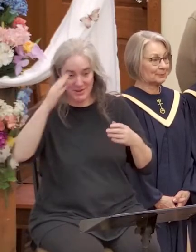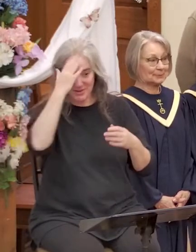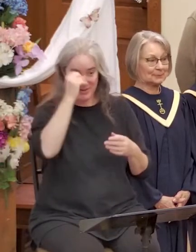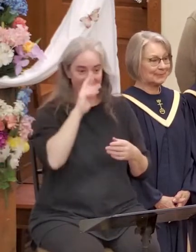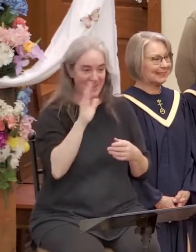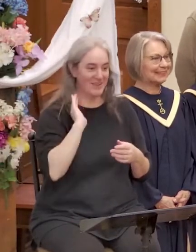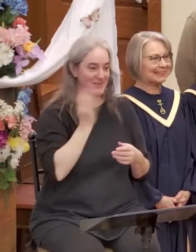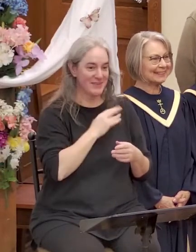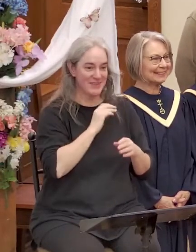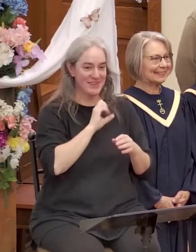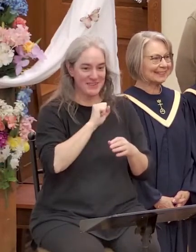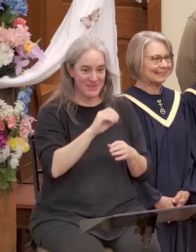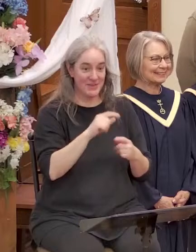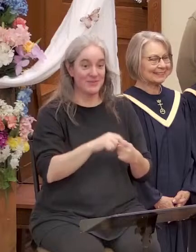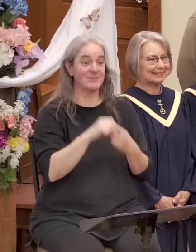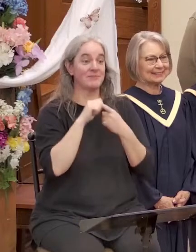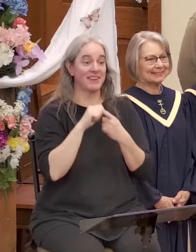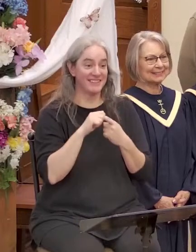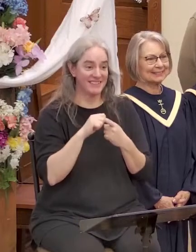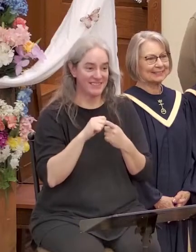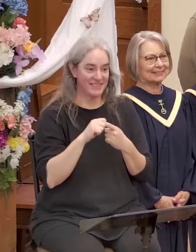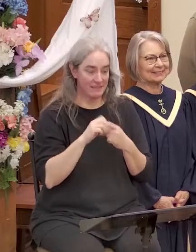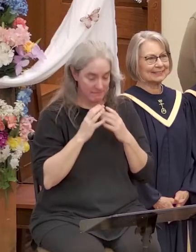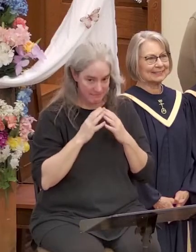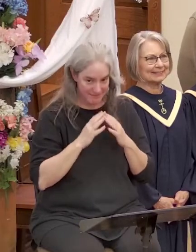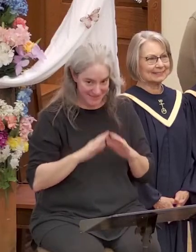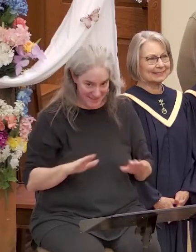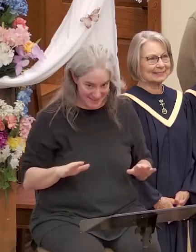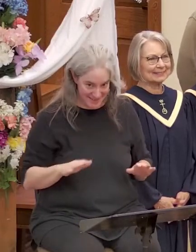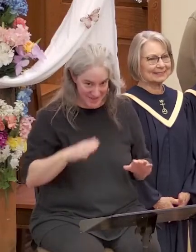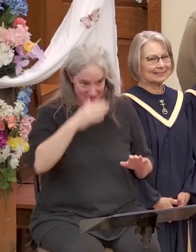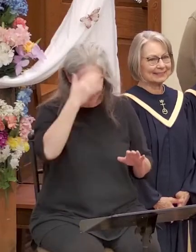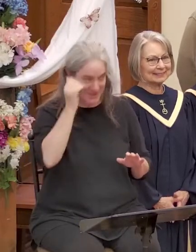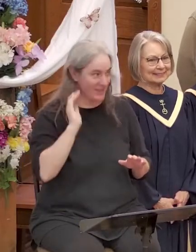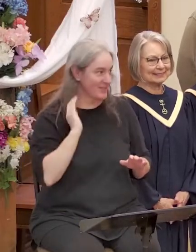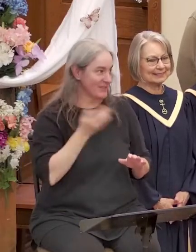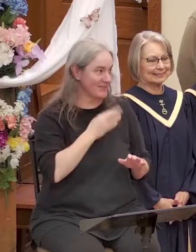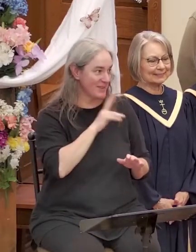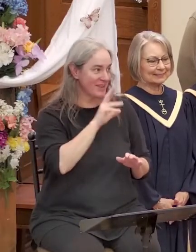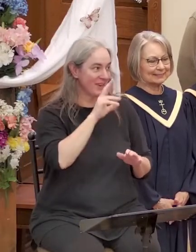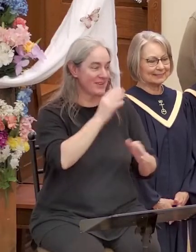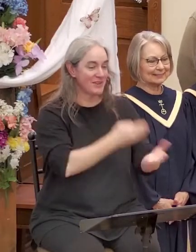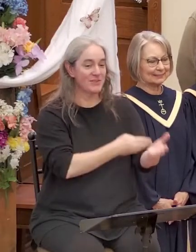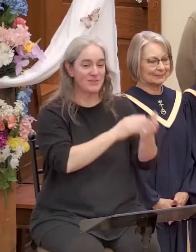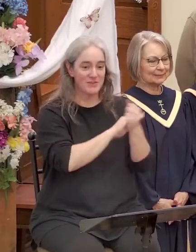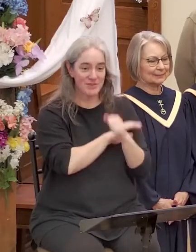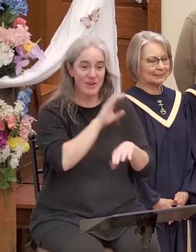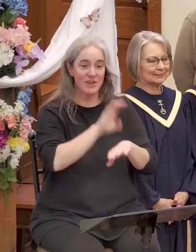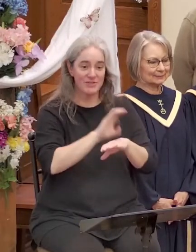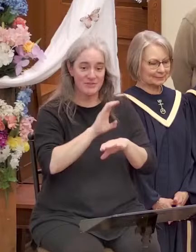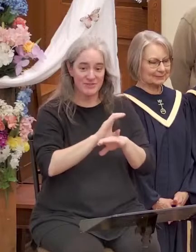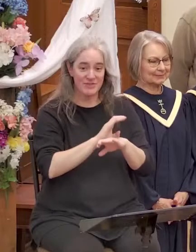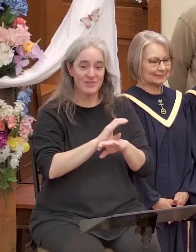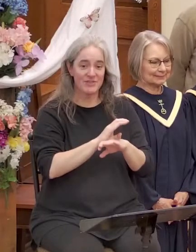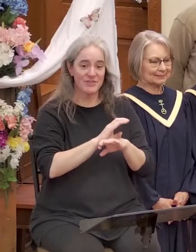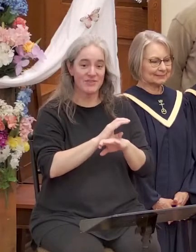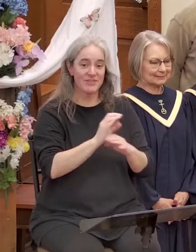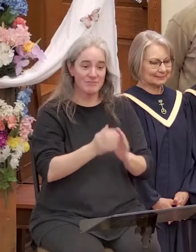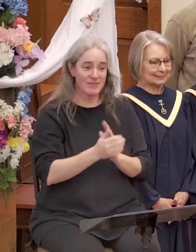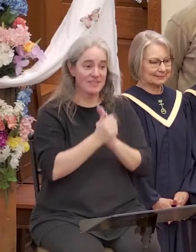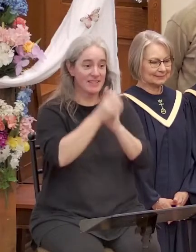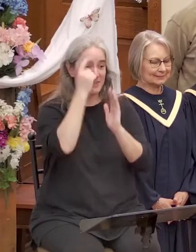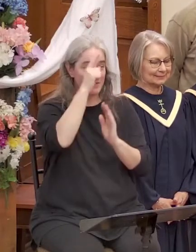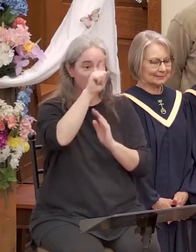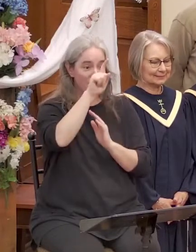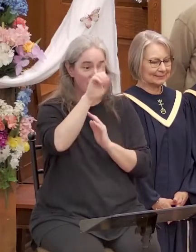Because we are a strong church that has been successful for 156